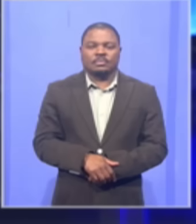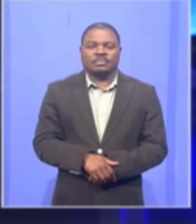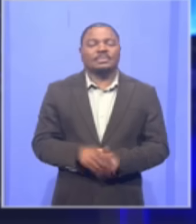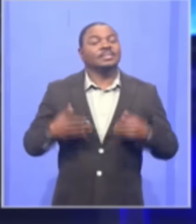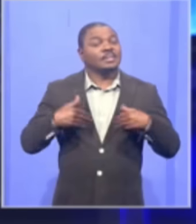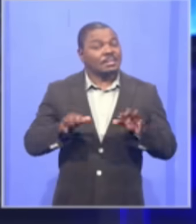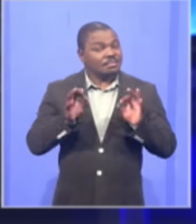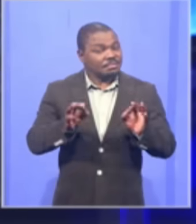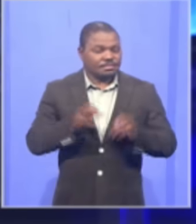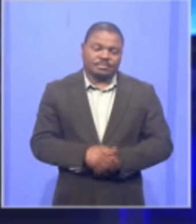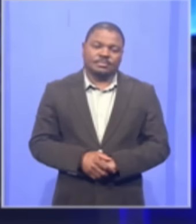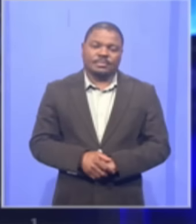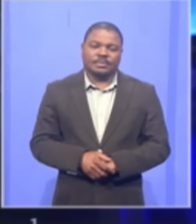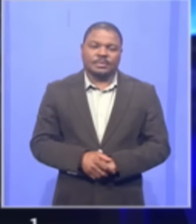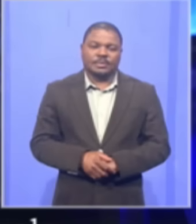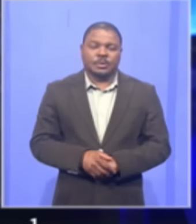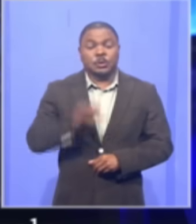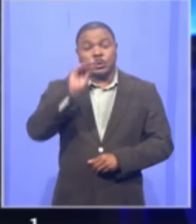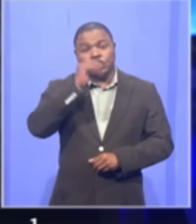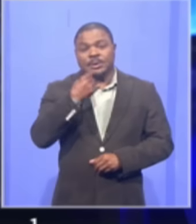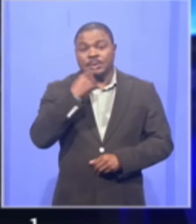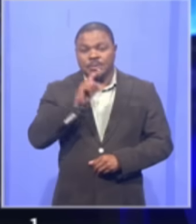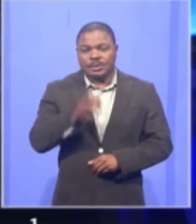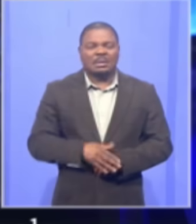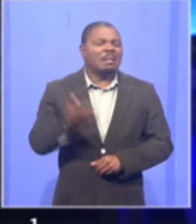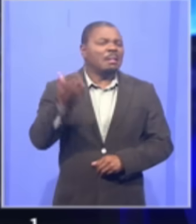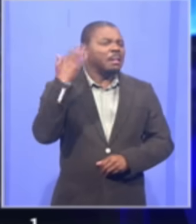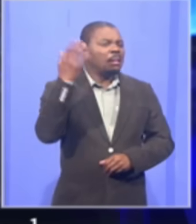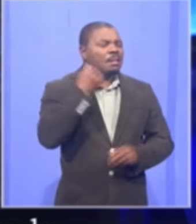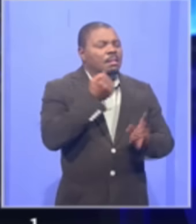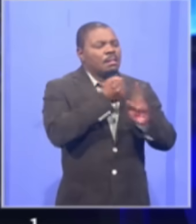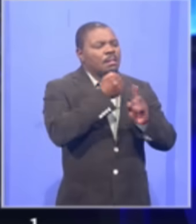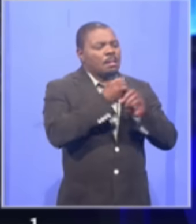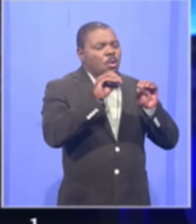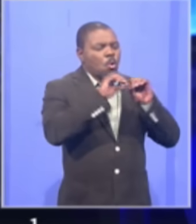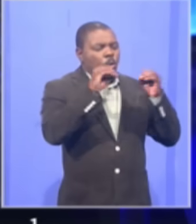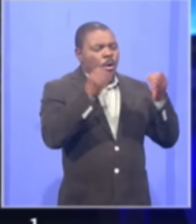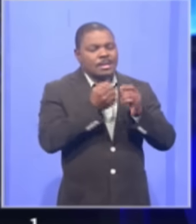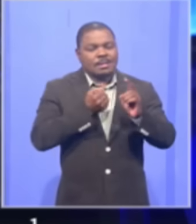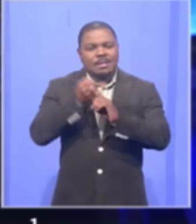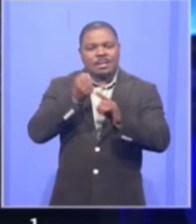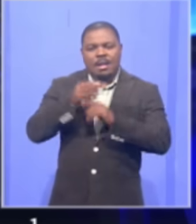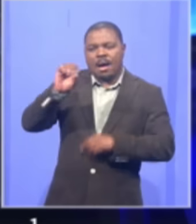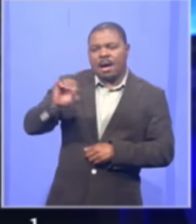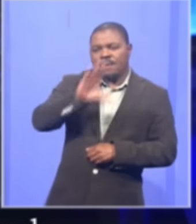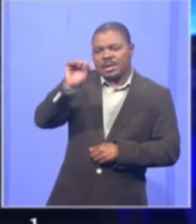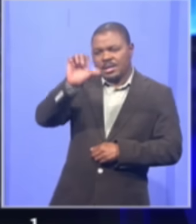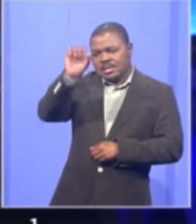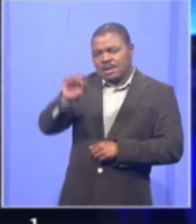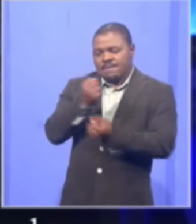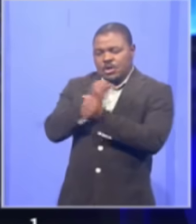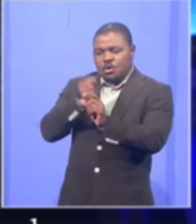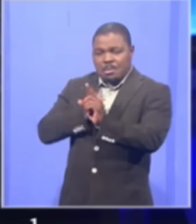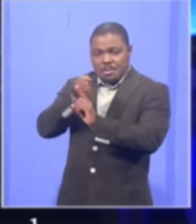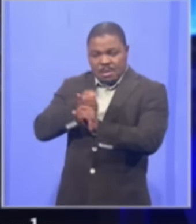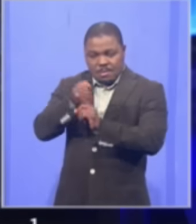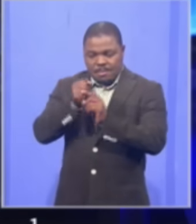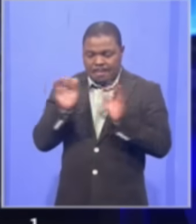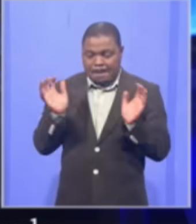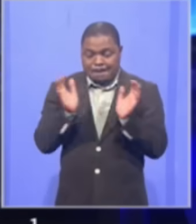Tsona re di thakgola semmuso jalo ka ditaba tse reng mekga ya ntwa ya tokoloho ya Afrika ya bokaborwa ba Afrika e tlo tshwara